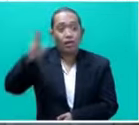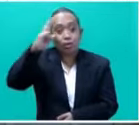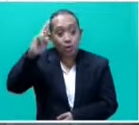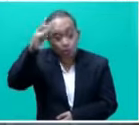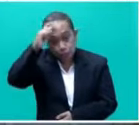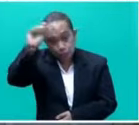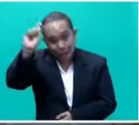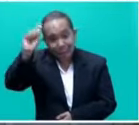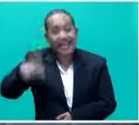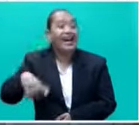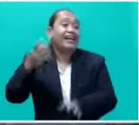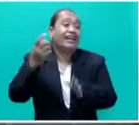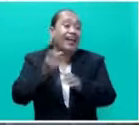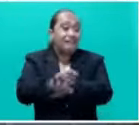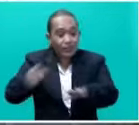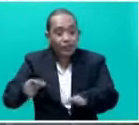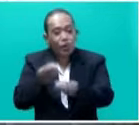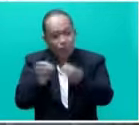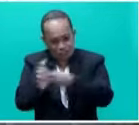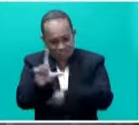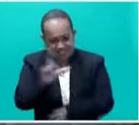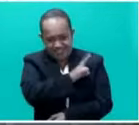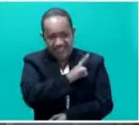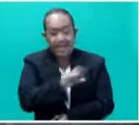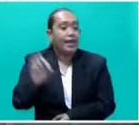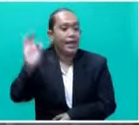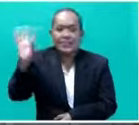and not the Indigenous landowners themselves. So